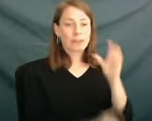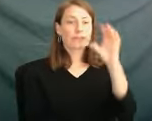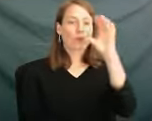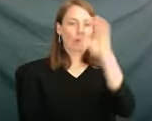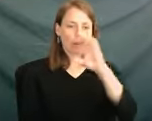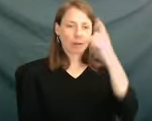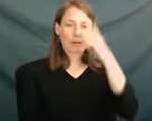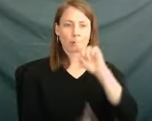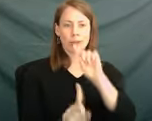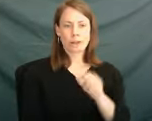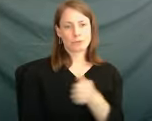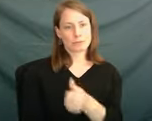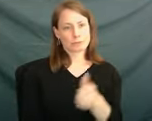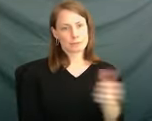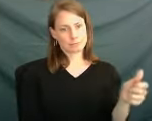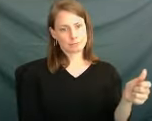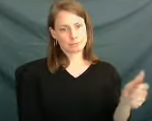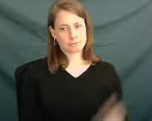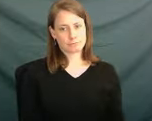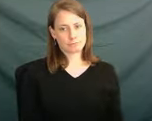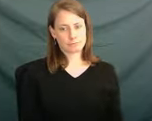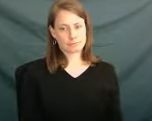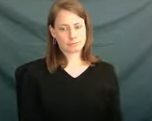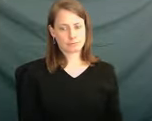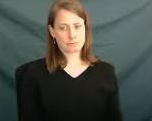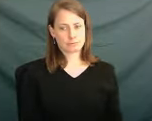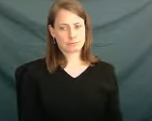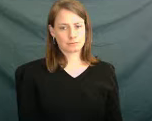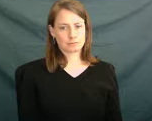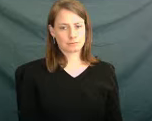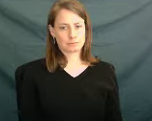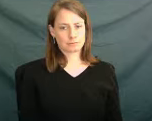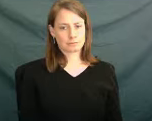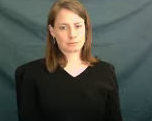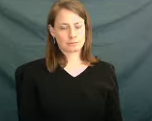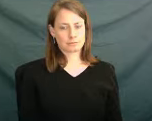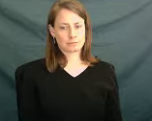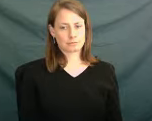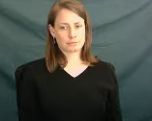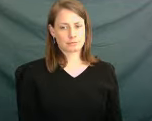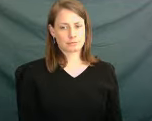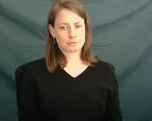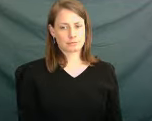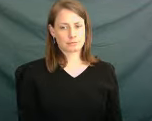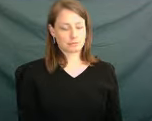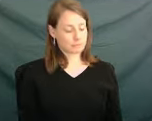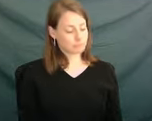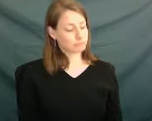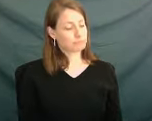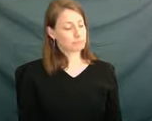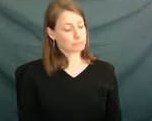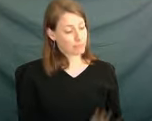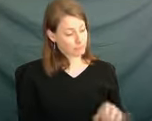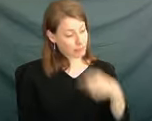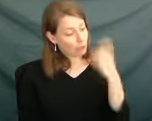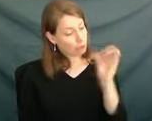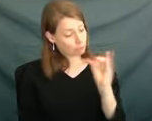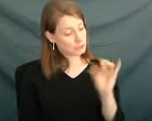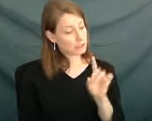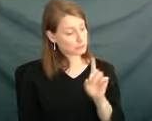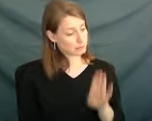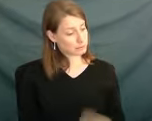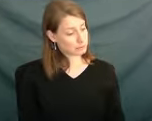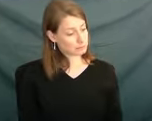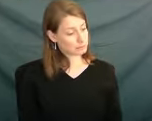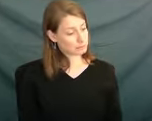Yeah. Although, if we extended it, I suppose it could kind of be a database, yeah. Ish. That shows me that you have